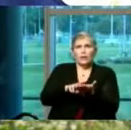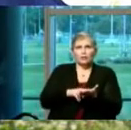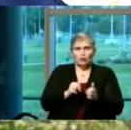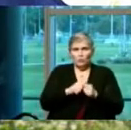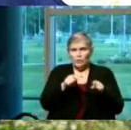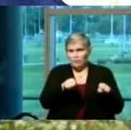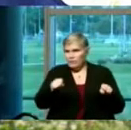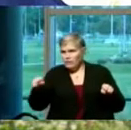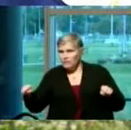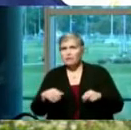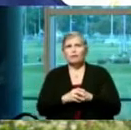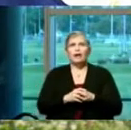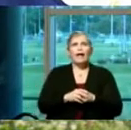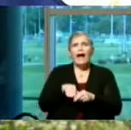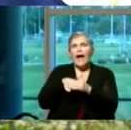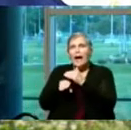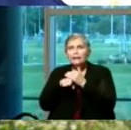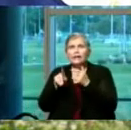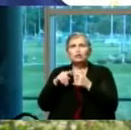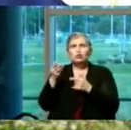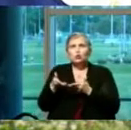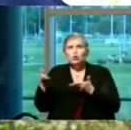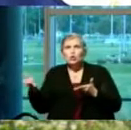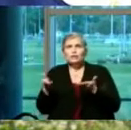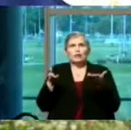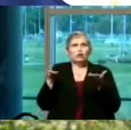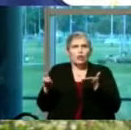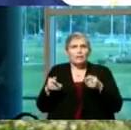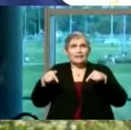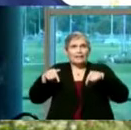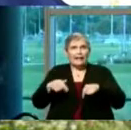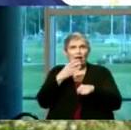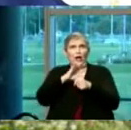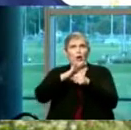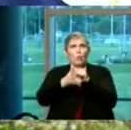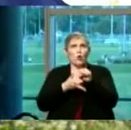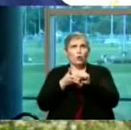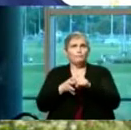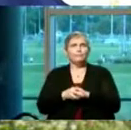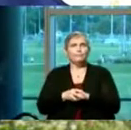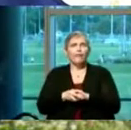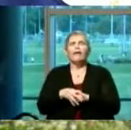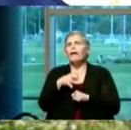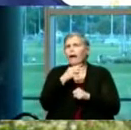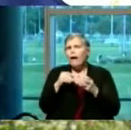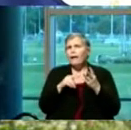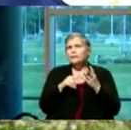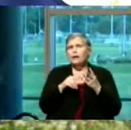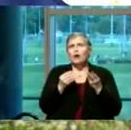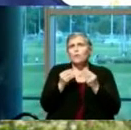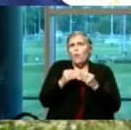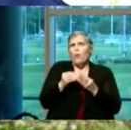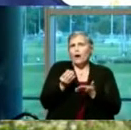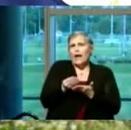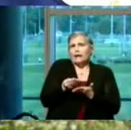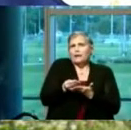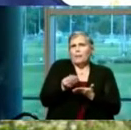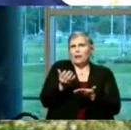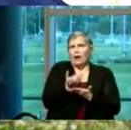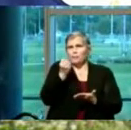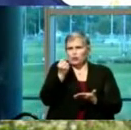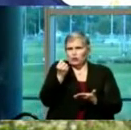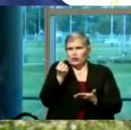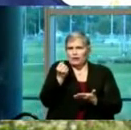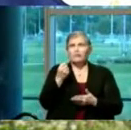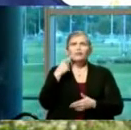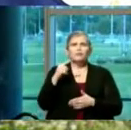with access to the goods and products that consumers want here and around the world, and with more economic opportunity and